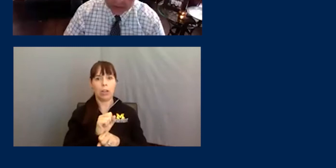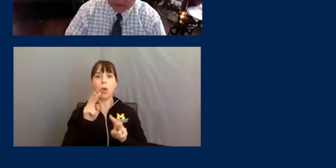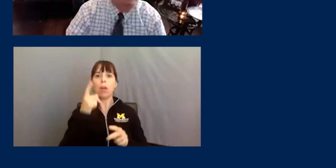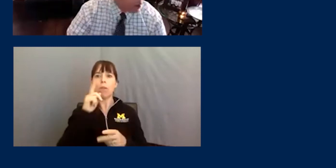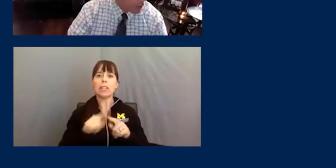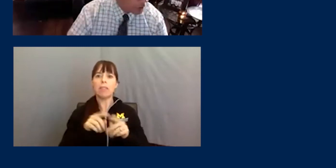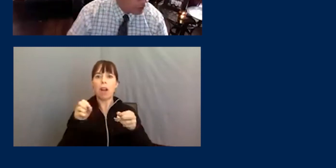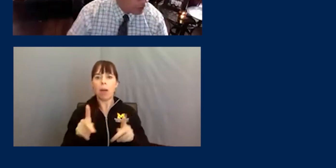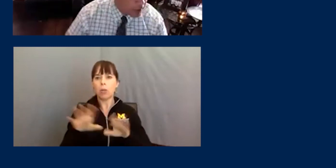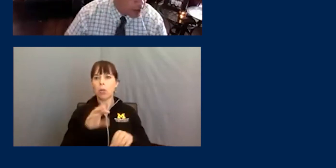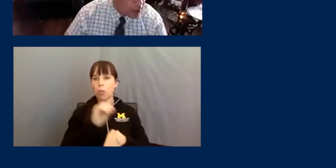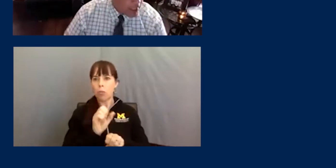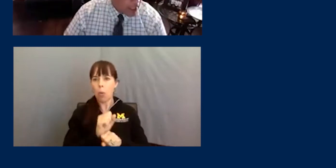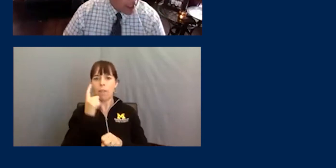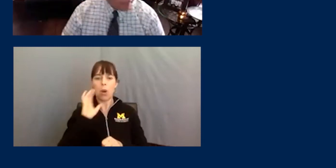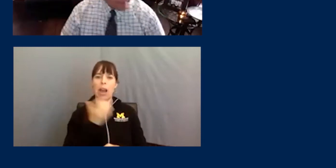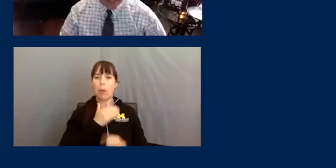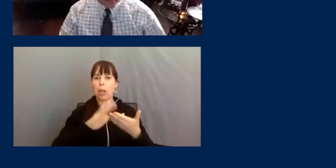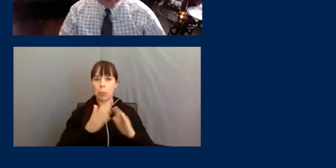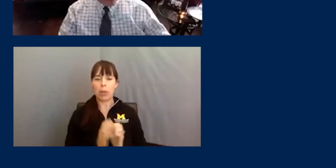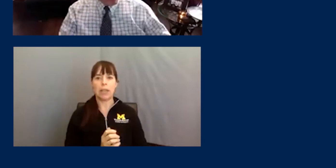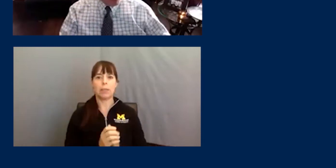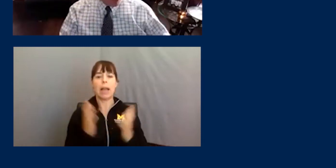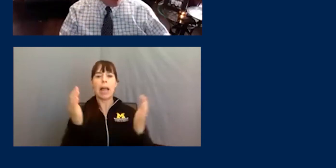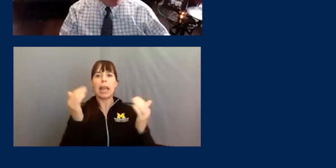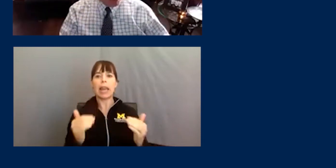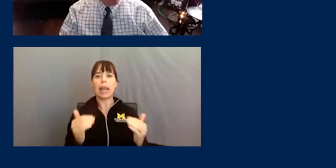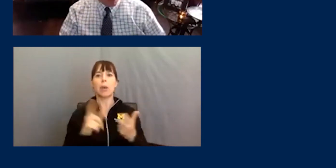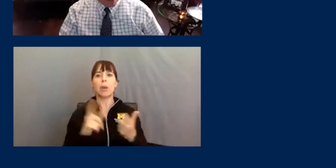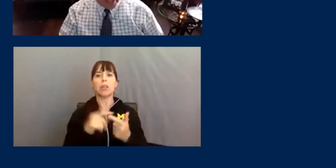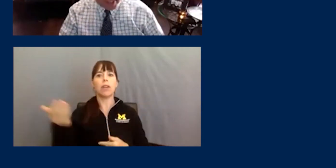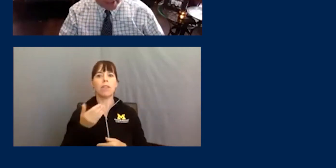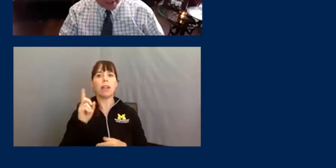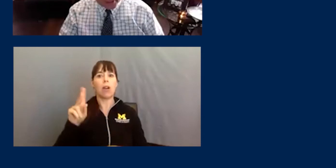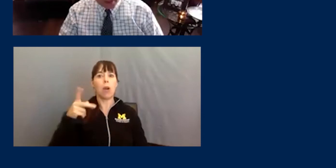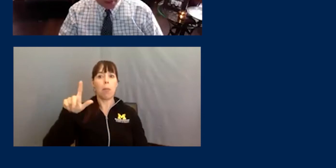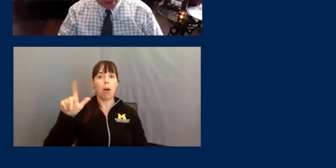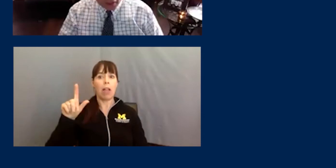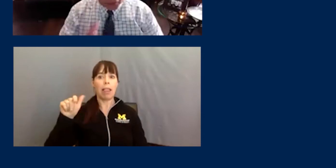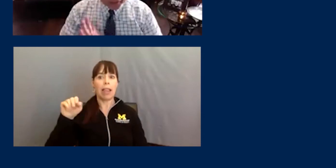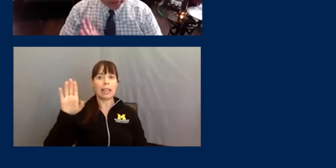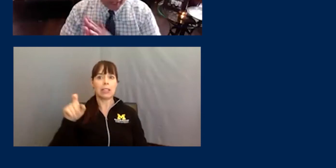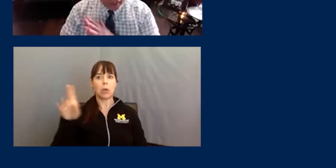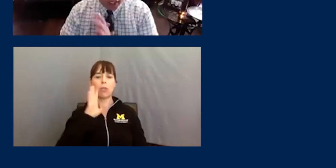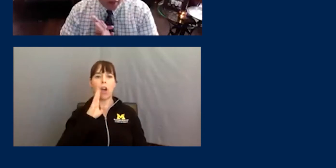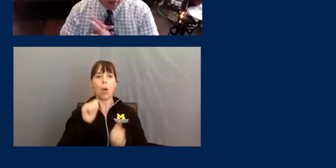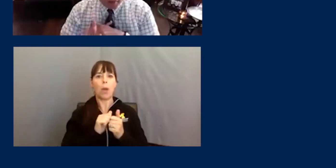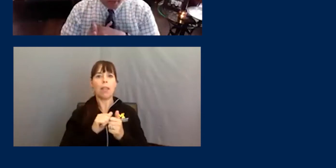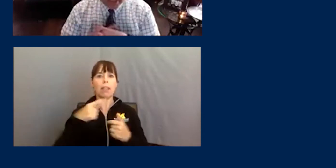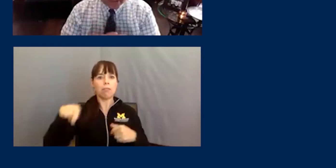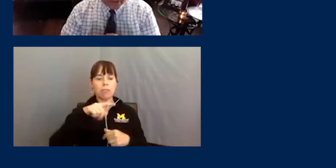to do more for our community. Next, I'd like to welcome Dr. Paula Lantz. She's going to talk to us about